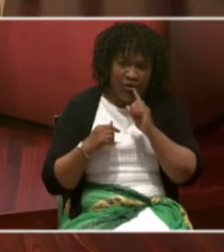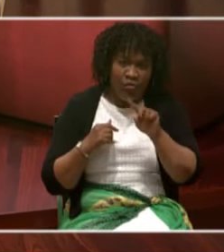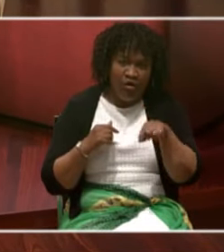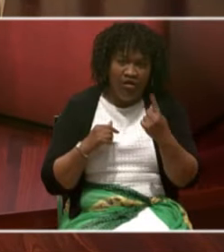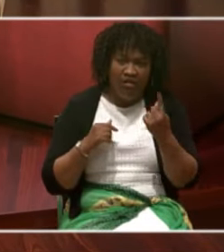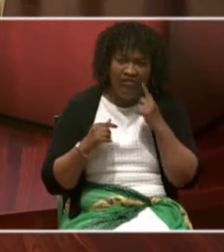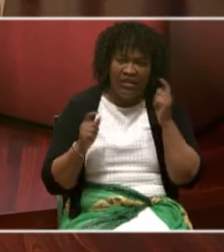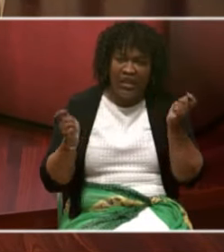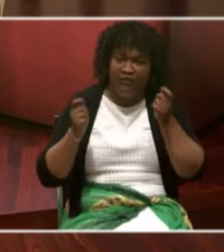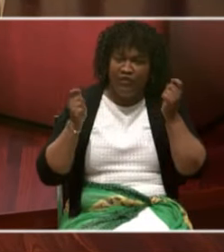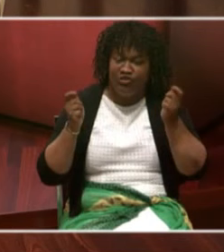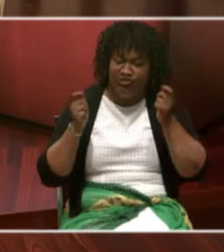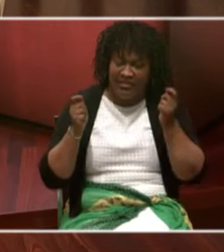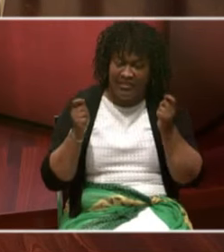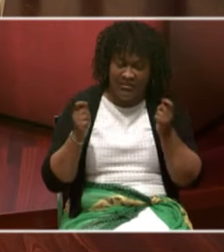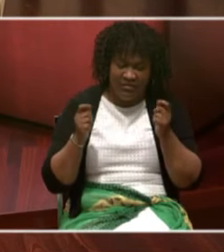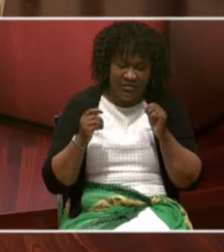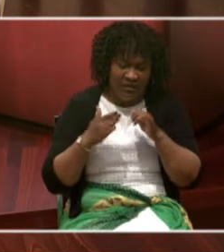that morning,